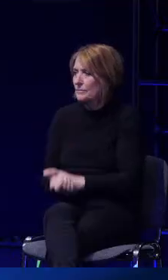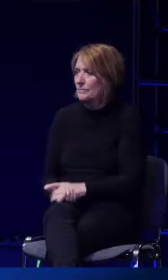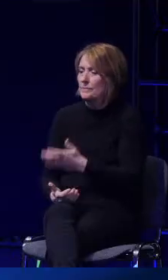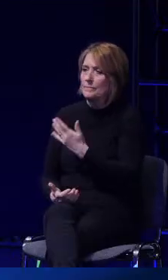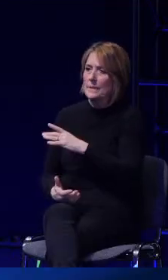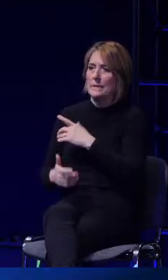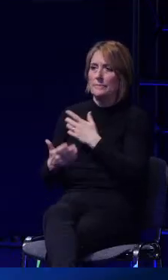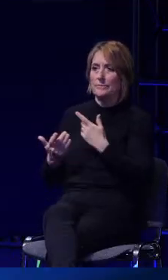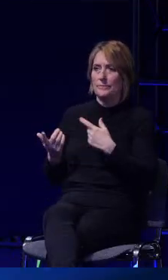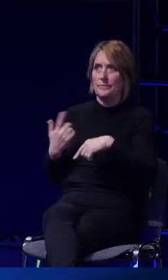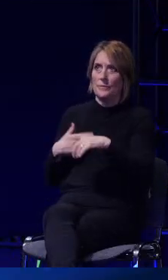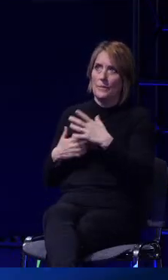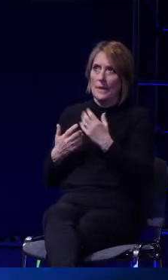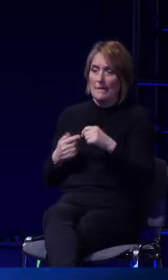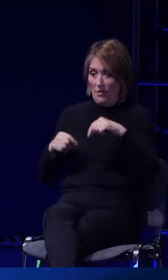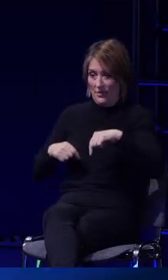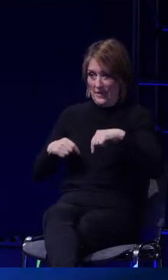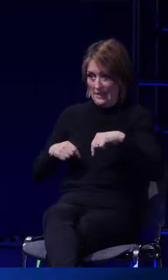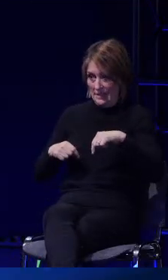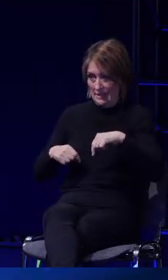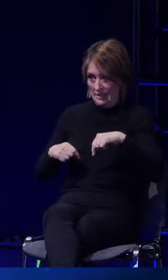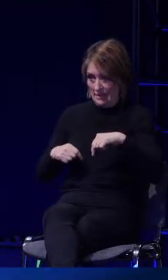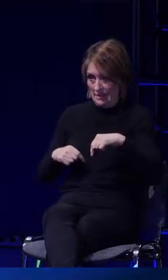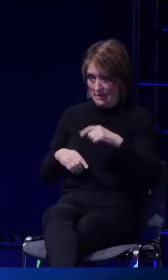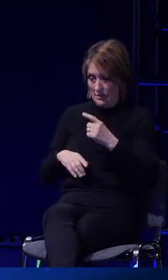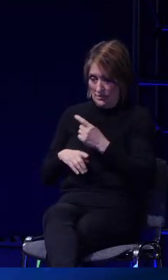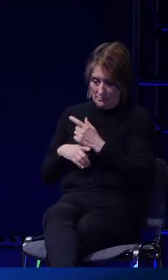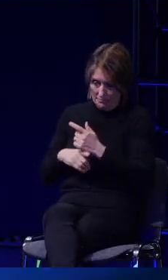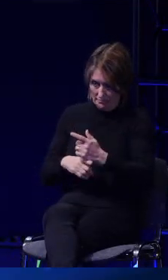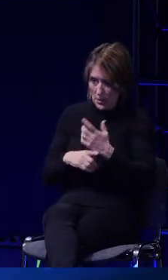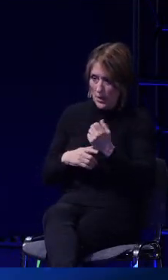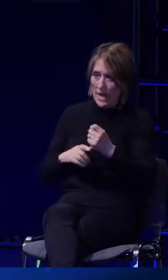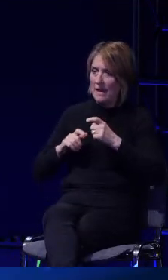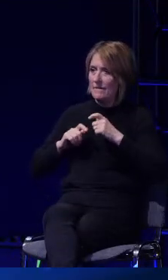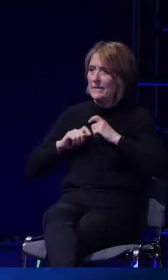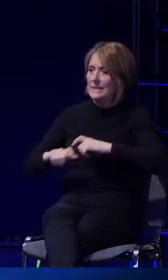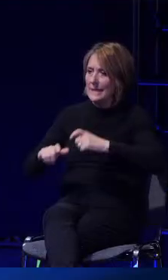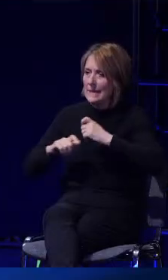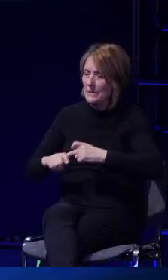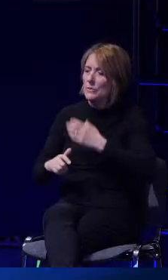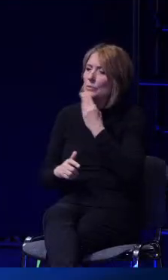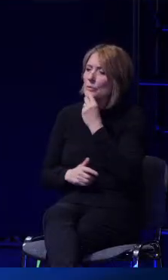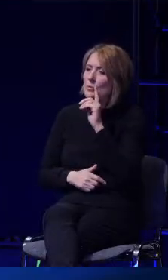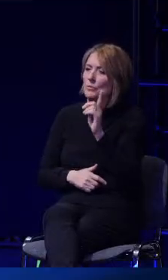sustainability policy on this job, so we were using as much LED as possible.